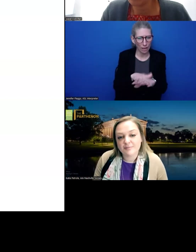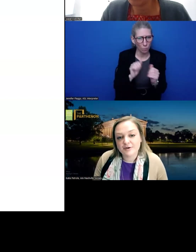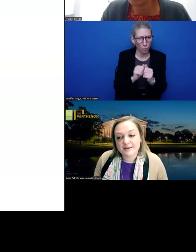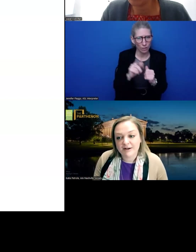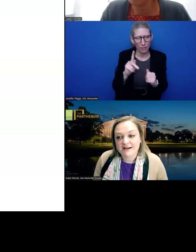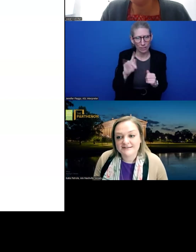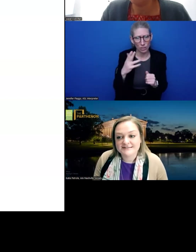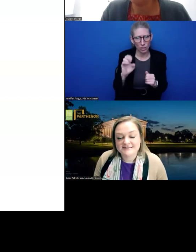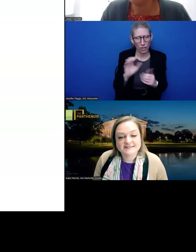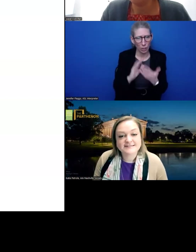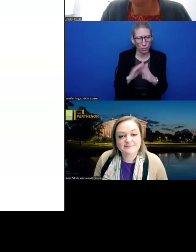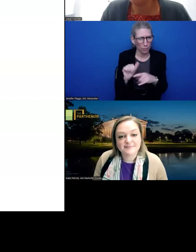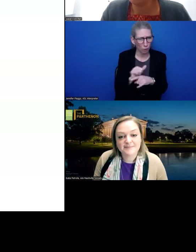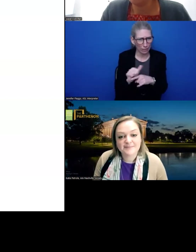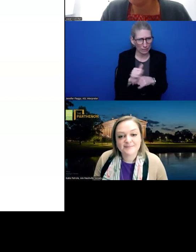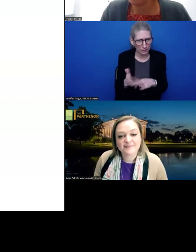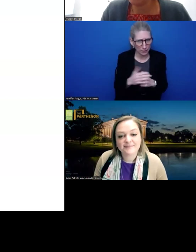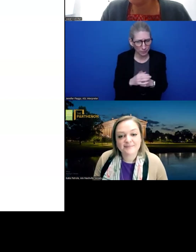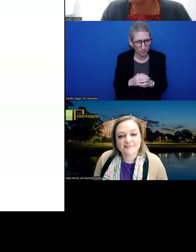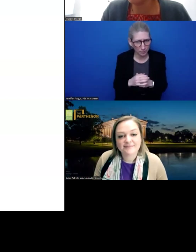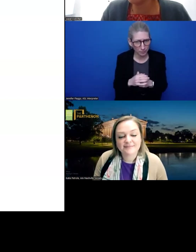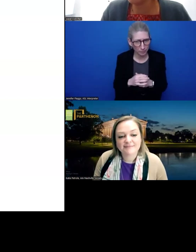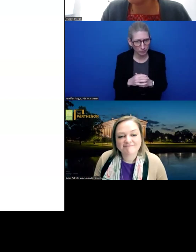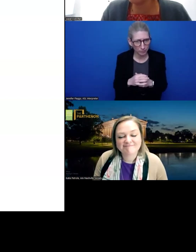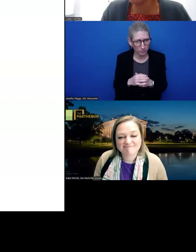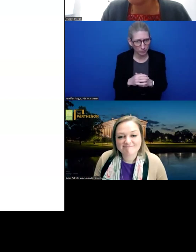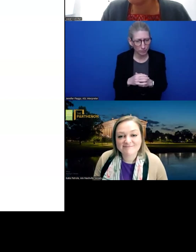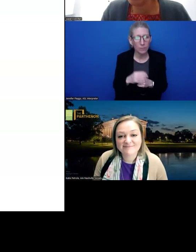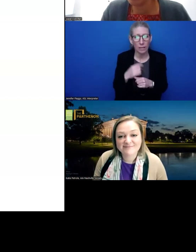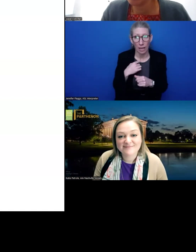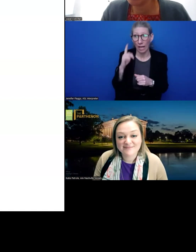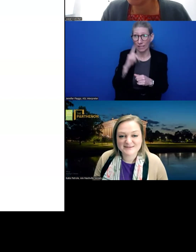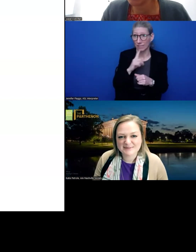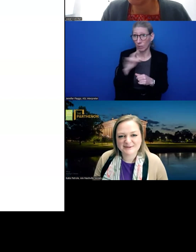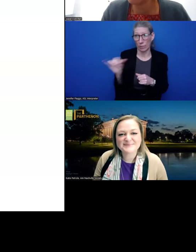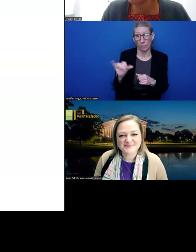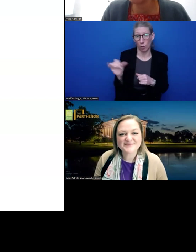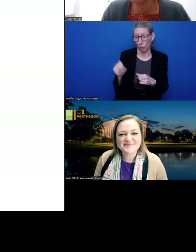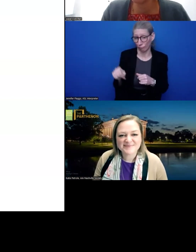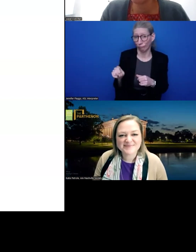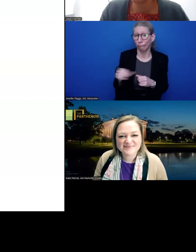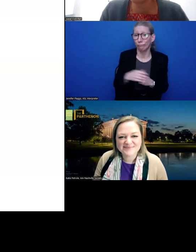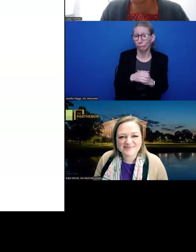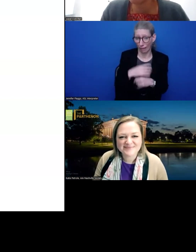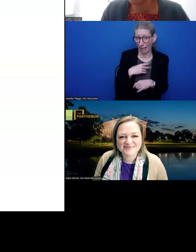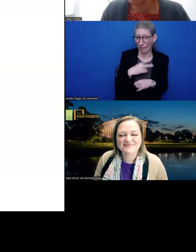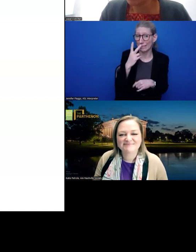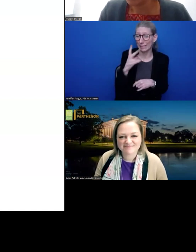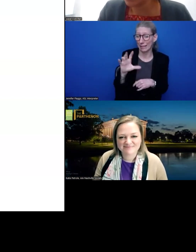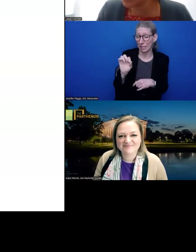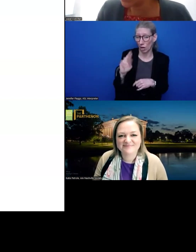K'iche community practices? I think it's very similar. Yes, I can see that the cargo